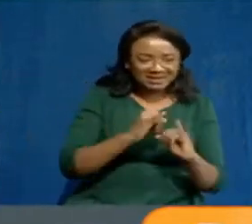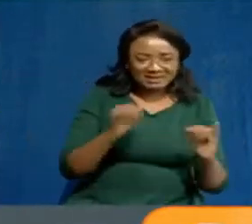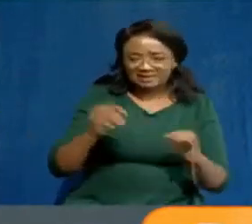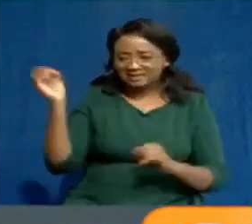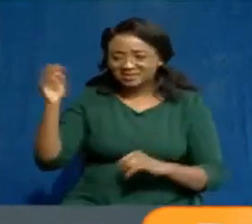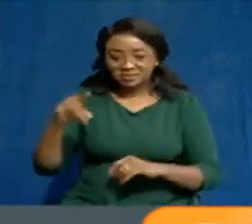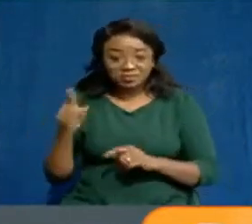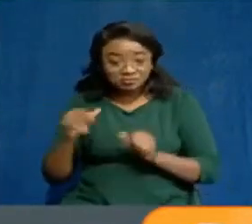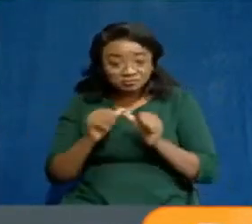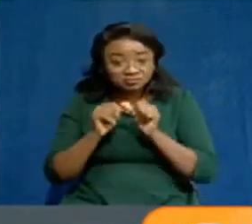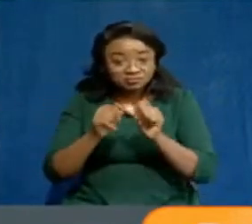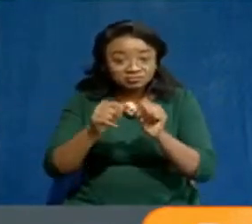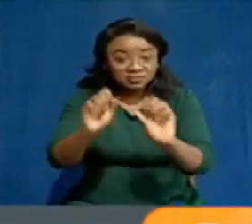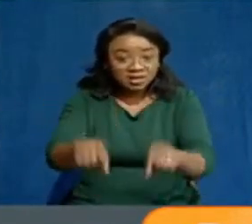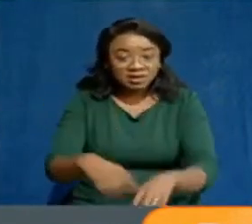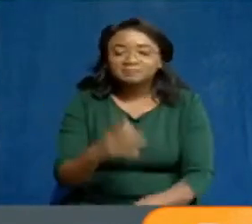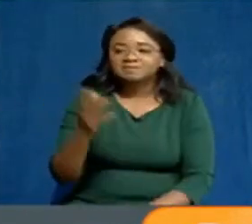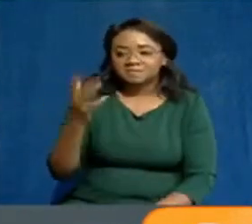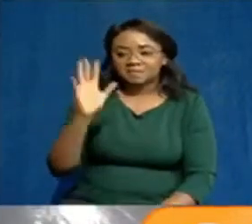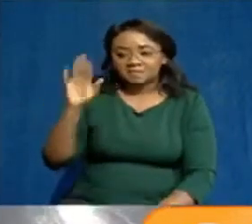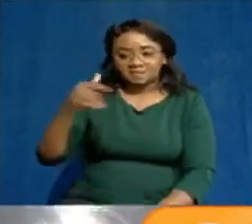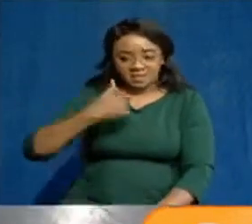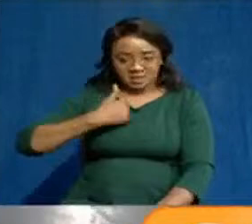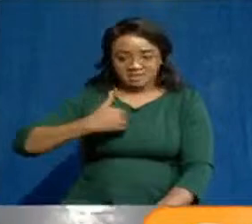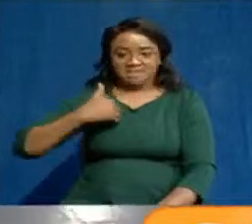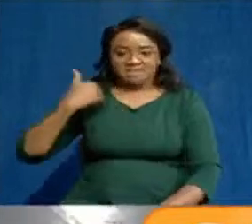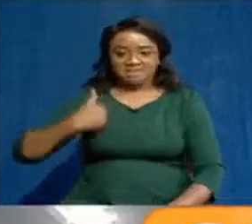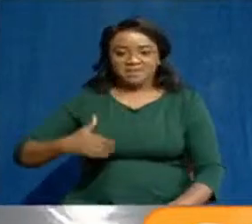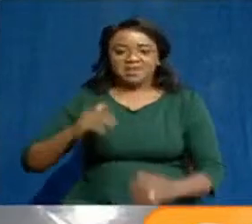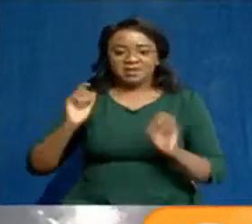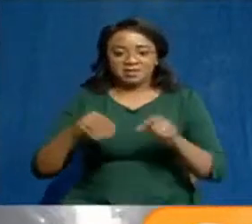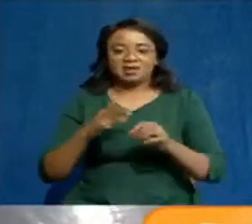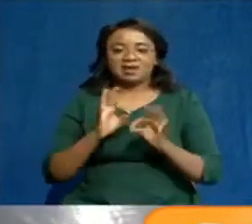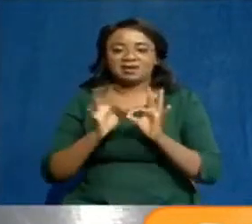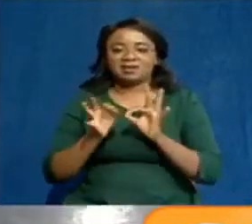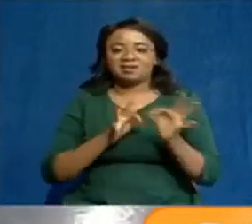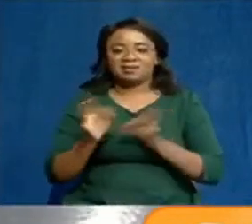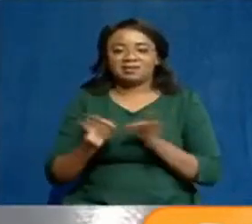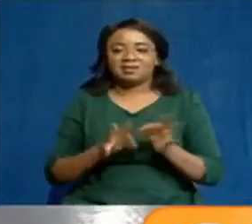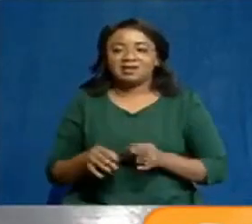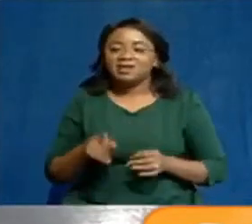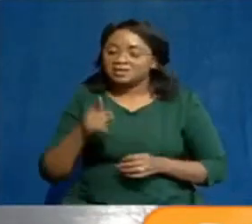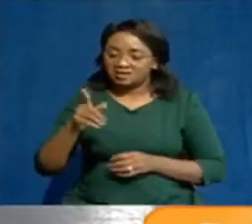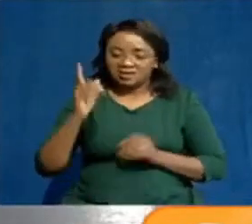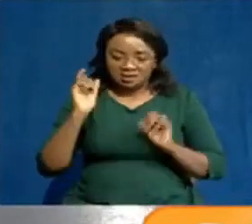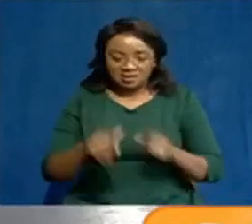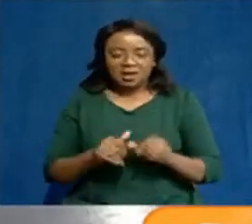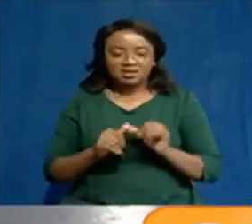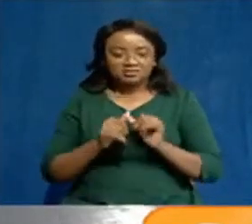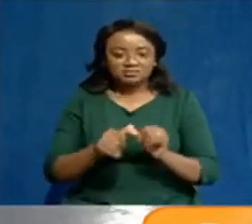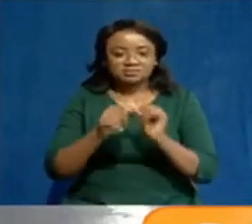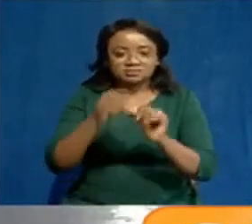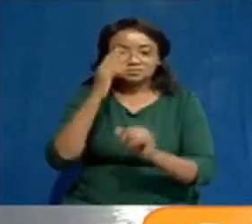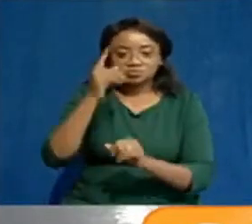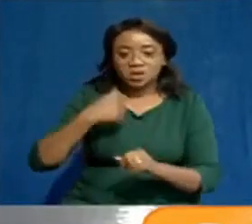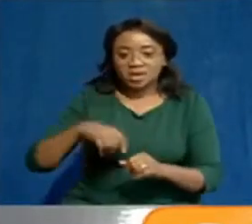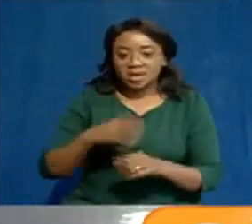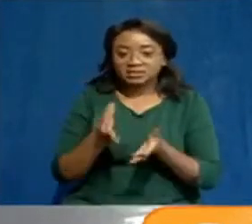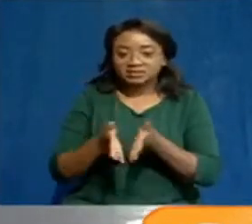Yes. Trevor, I can explain. It's very sustainable in the sense that what we are asking the companies to